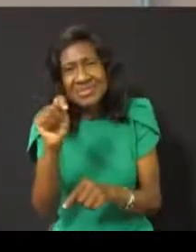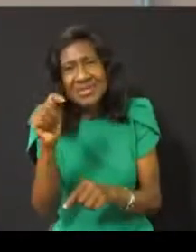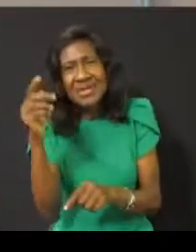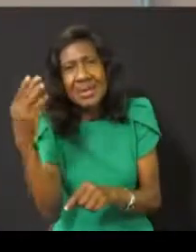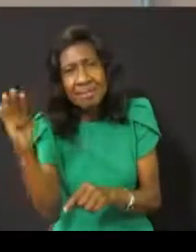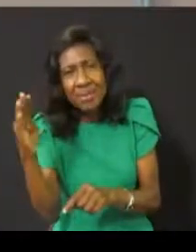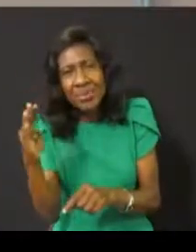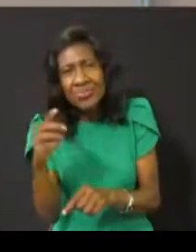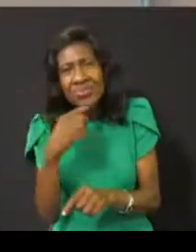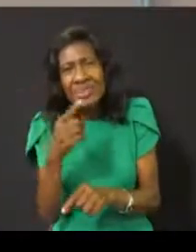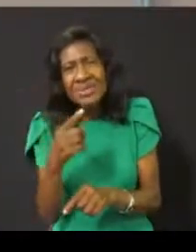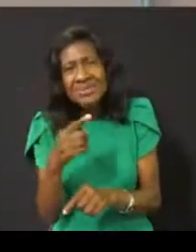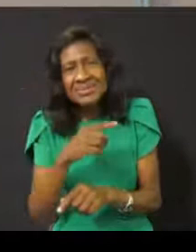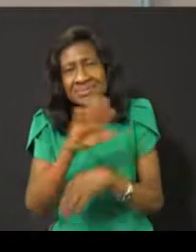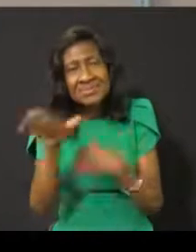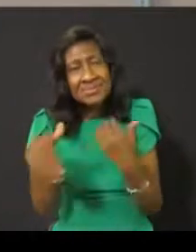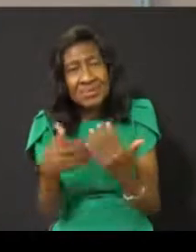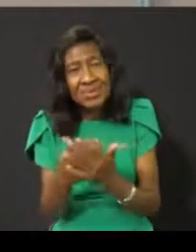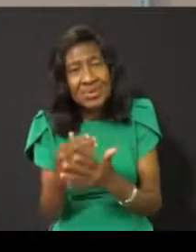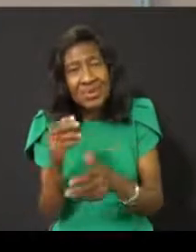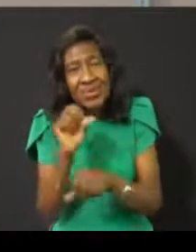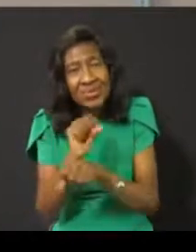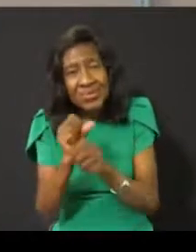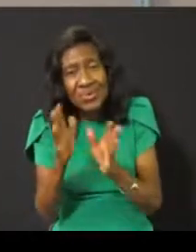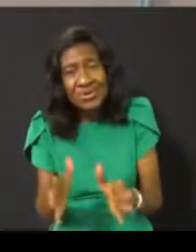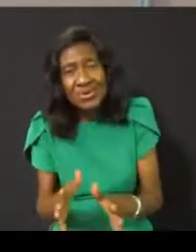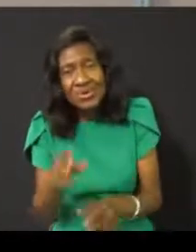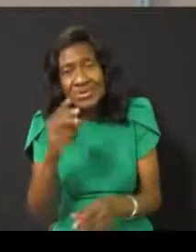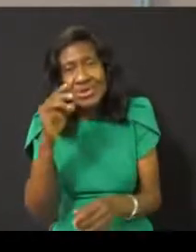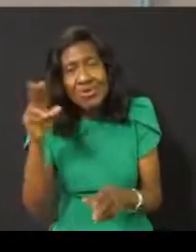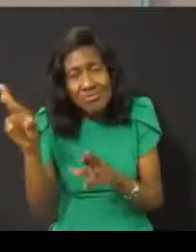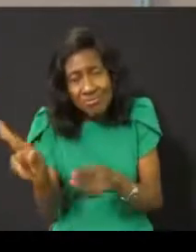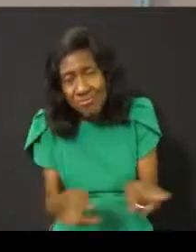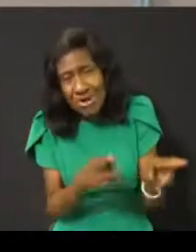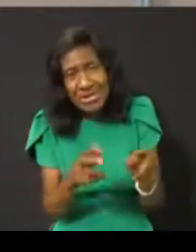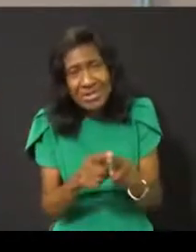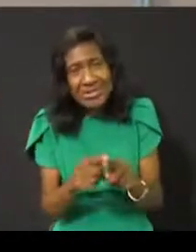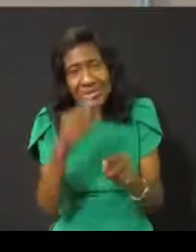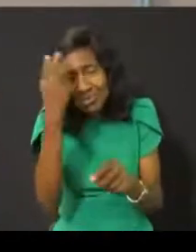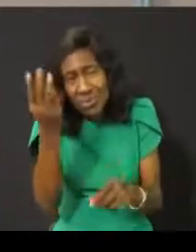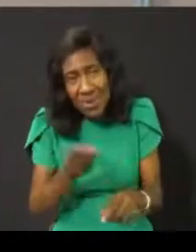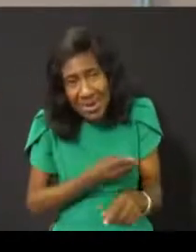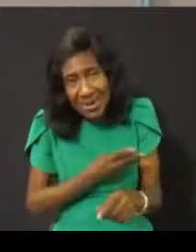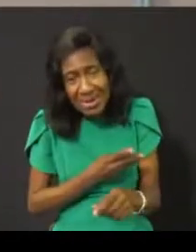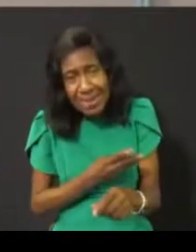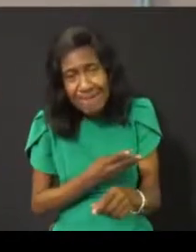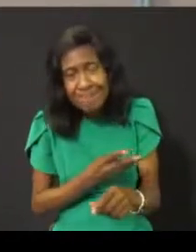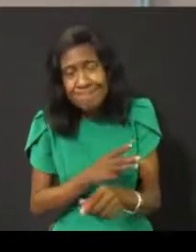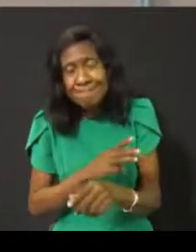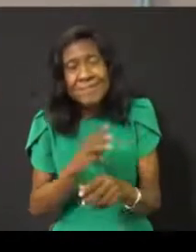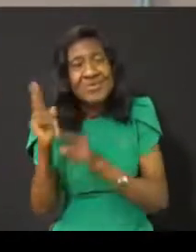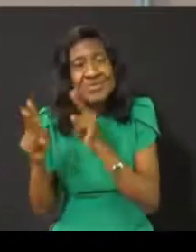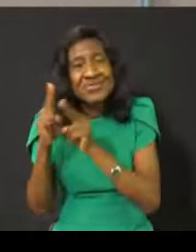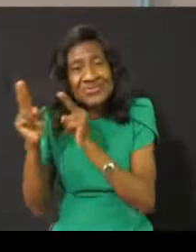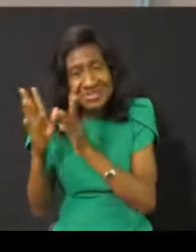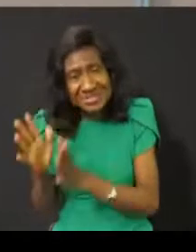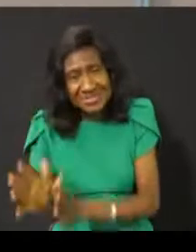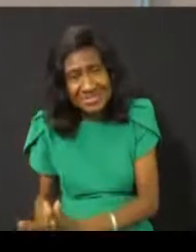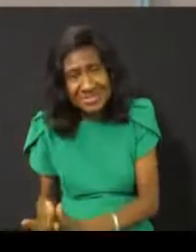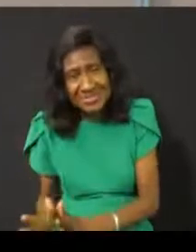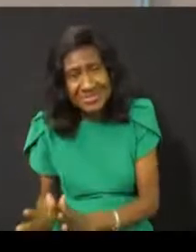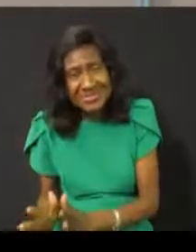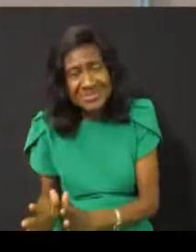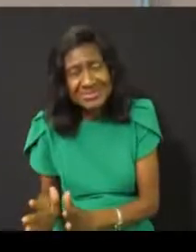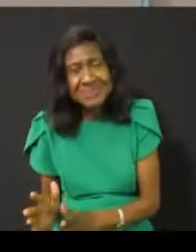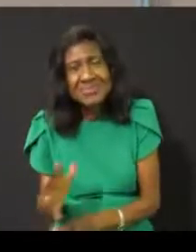and staff are ready to welcome tourists back. The airport was spotless and offers a safe environment to manage the flow of